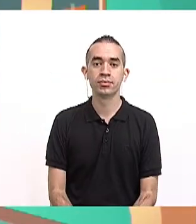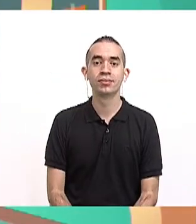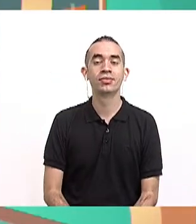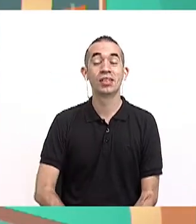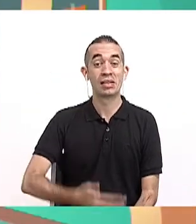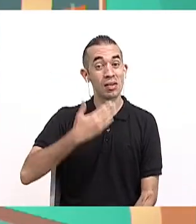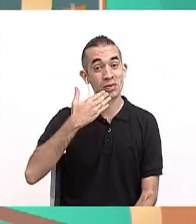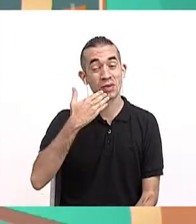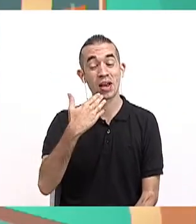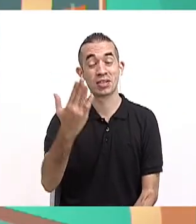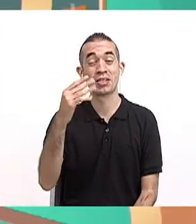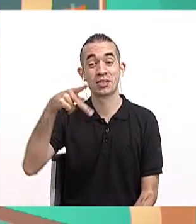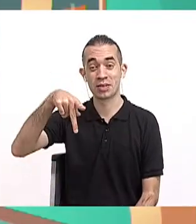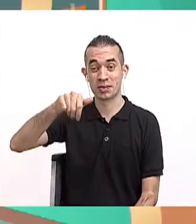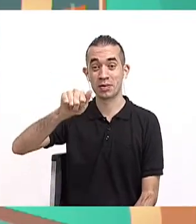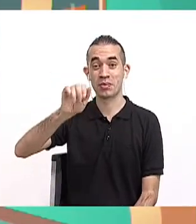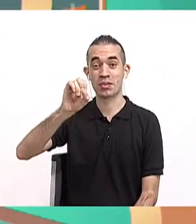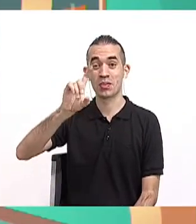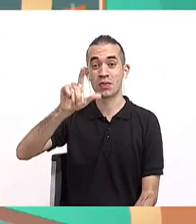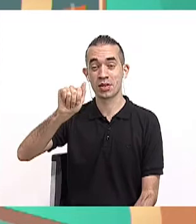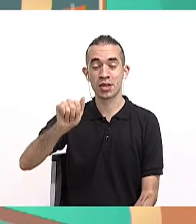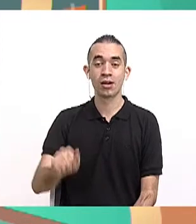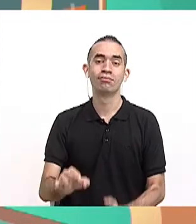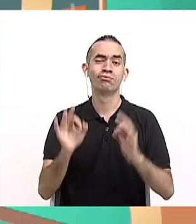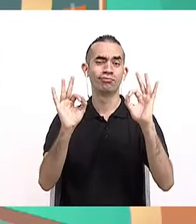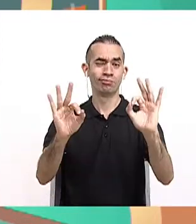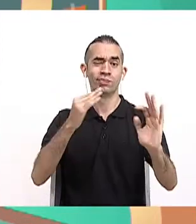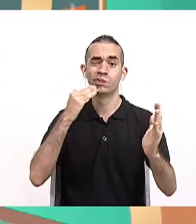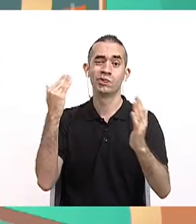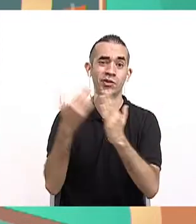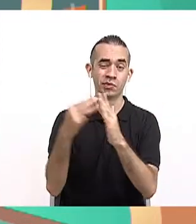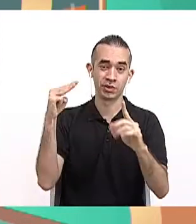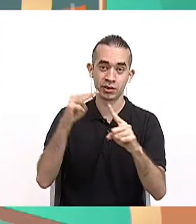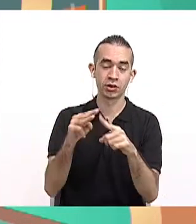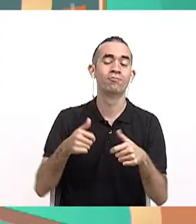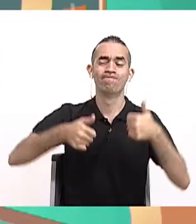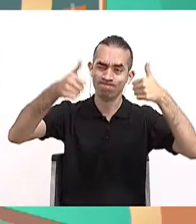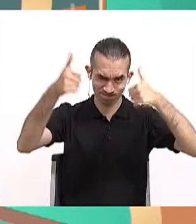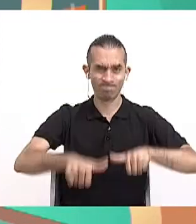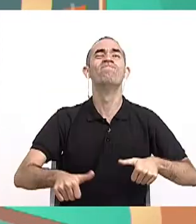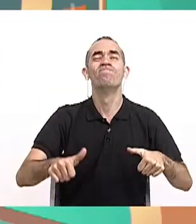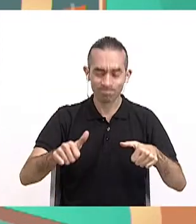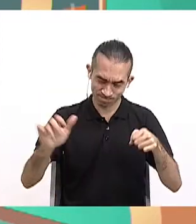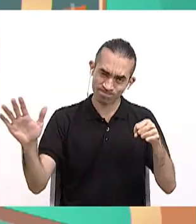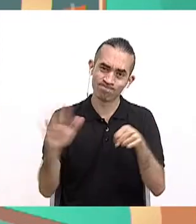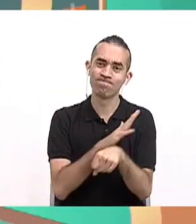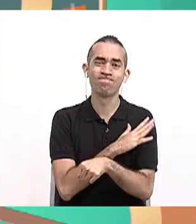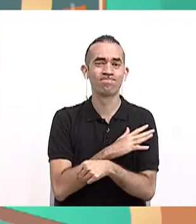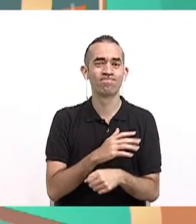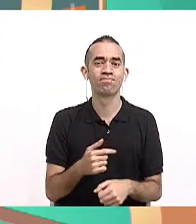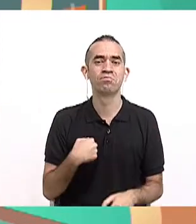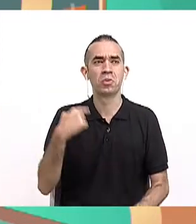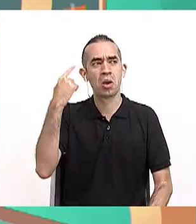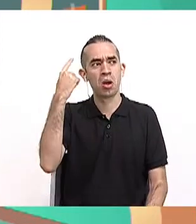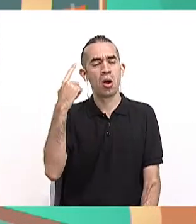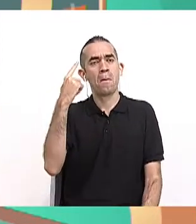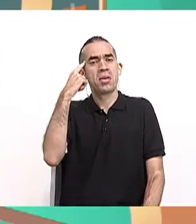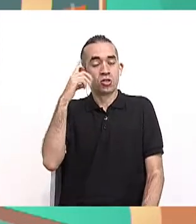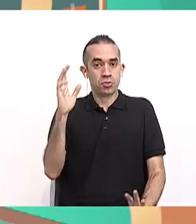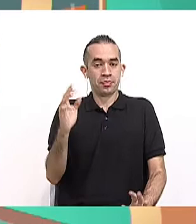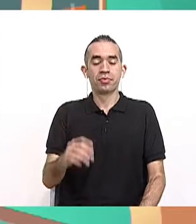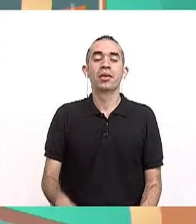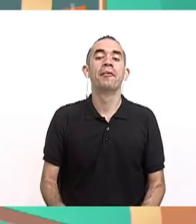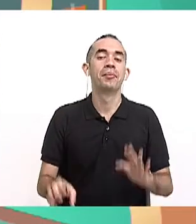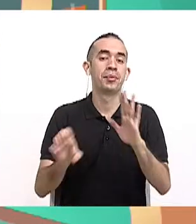Thank you very much, Paola, for that amazing message. I totally agree with you. I think when we start thinking about